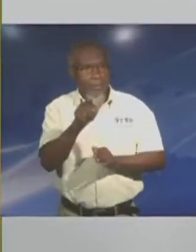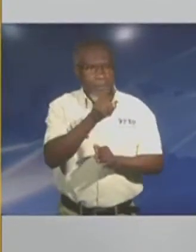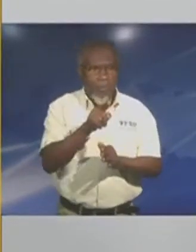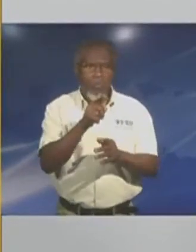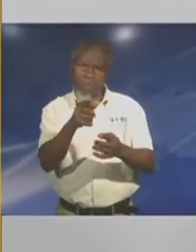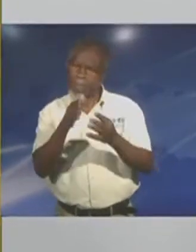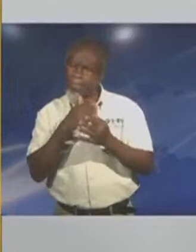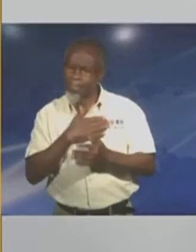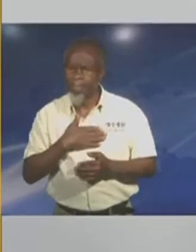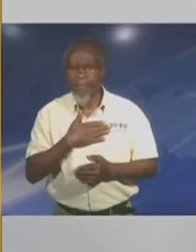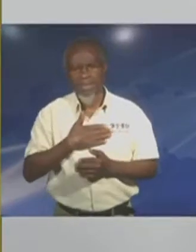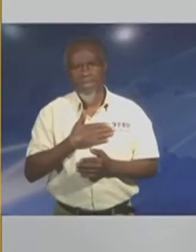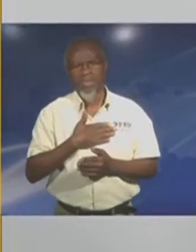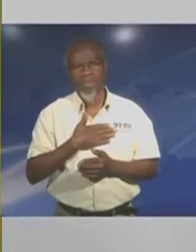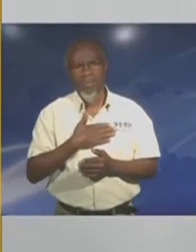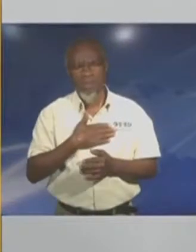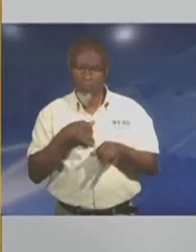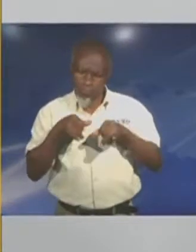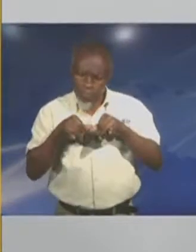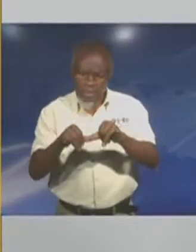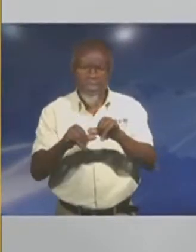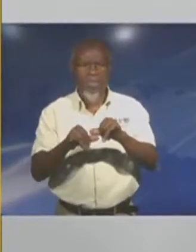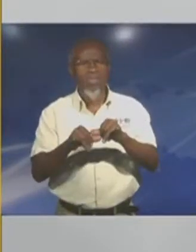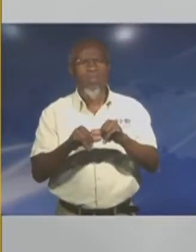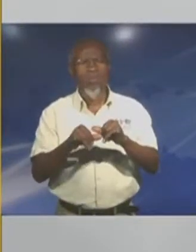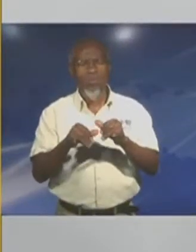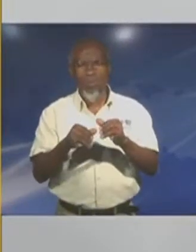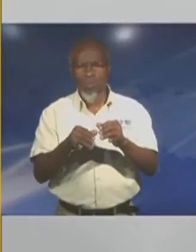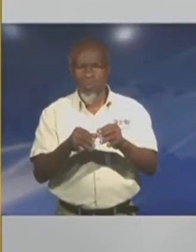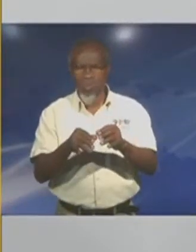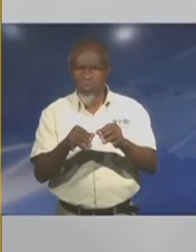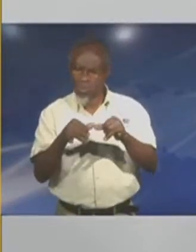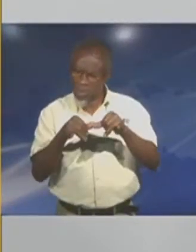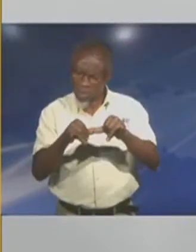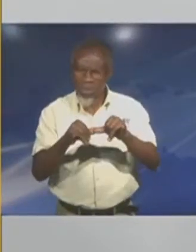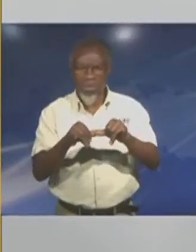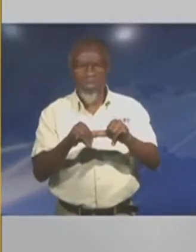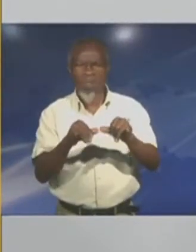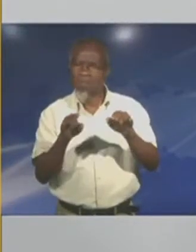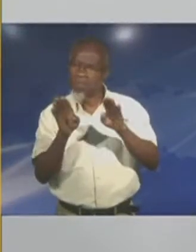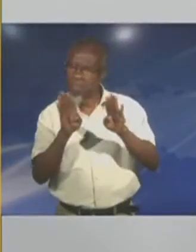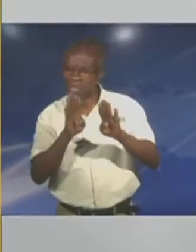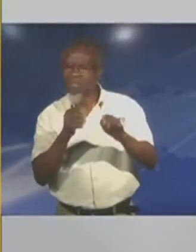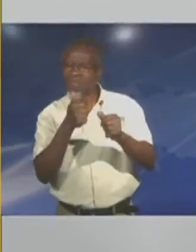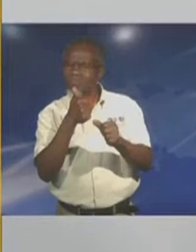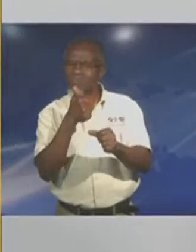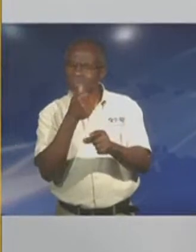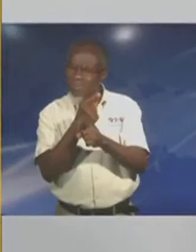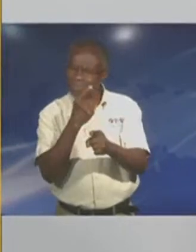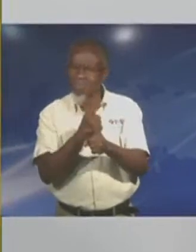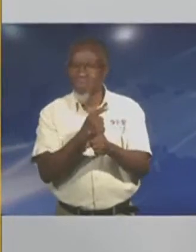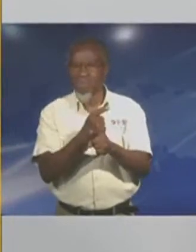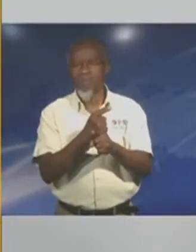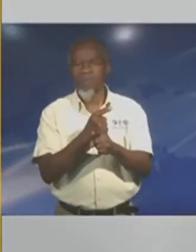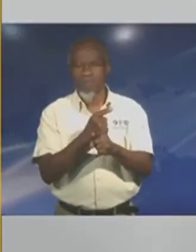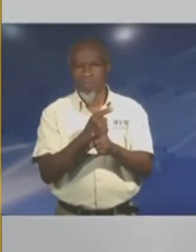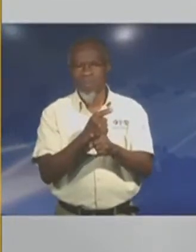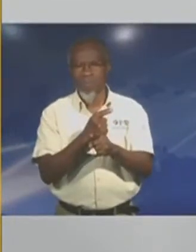physician to please continue with consistent good behaviors that you have been practicing since the